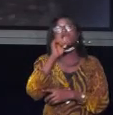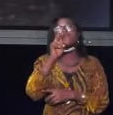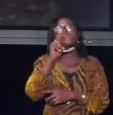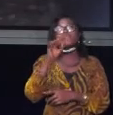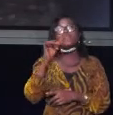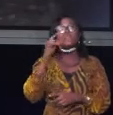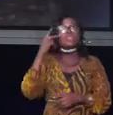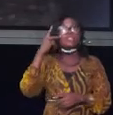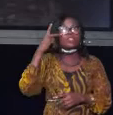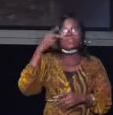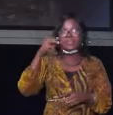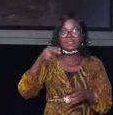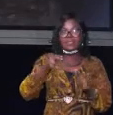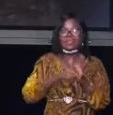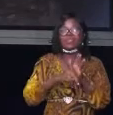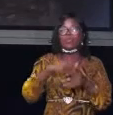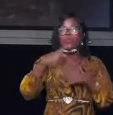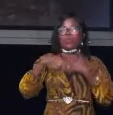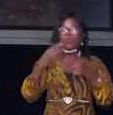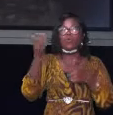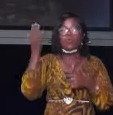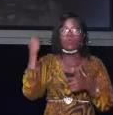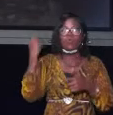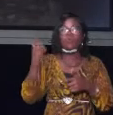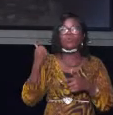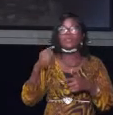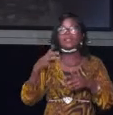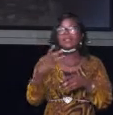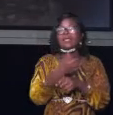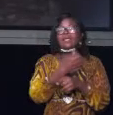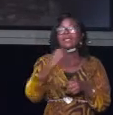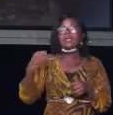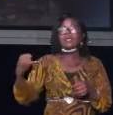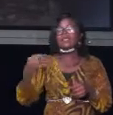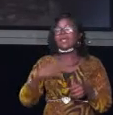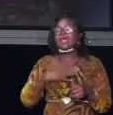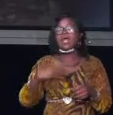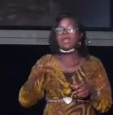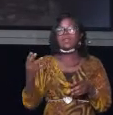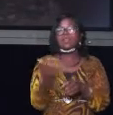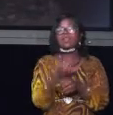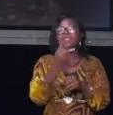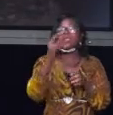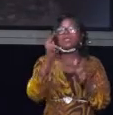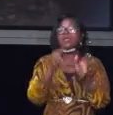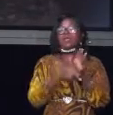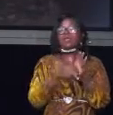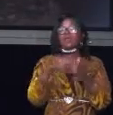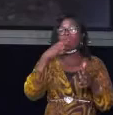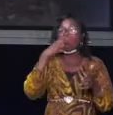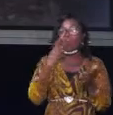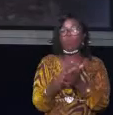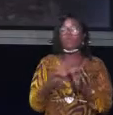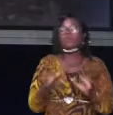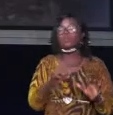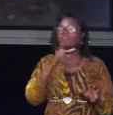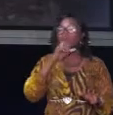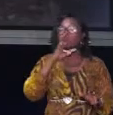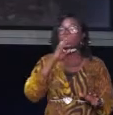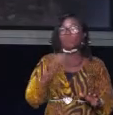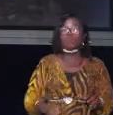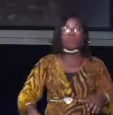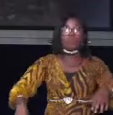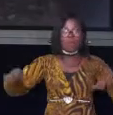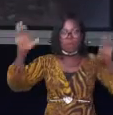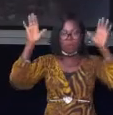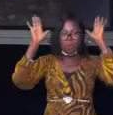as seen, going, gone, taking, and taken. Well done. You